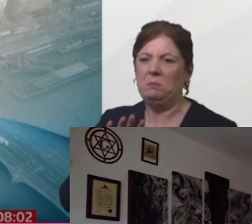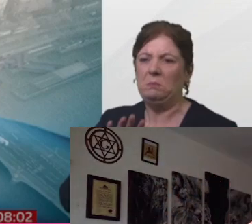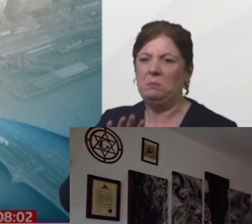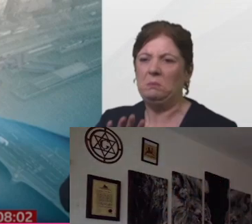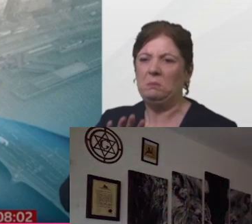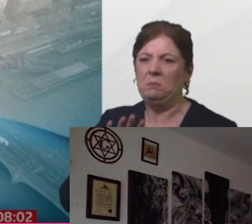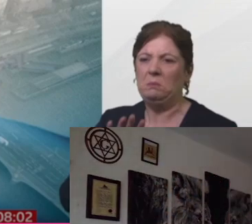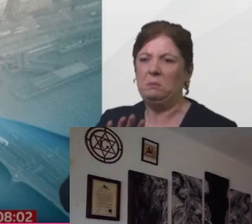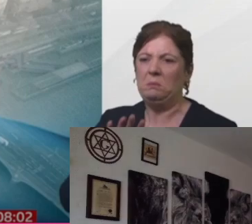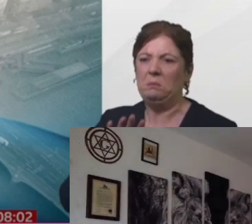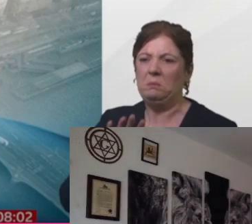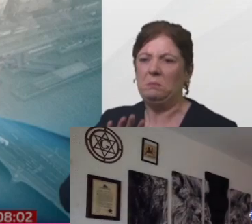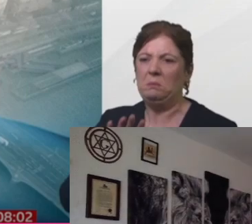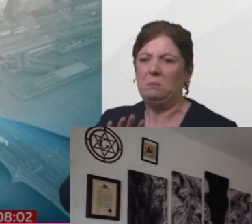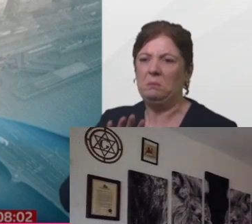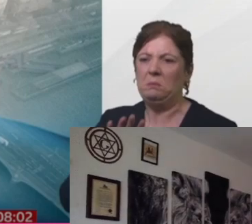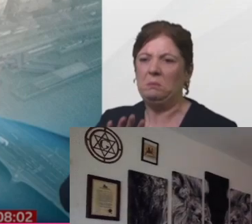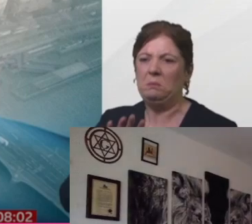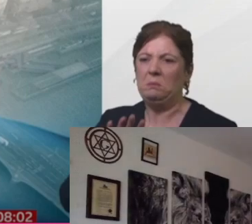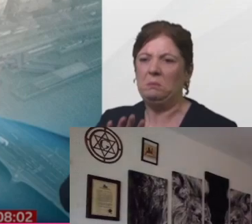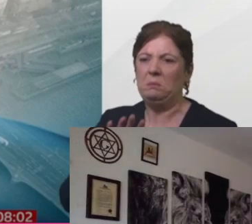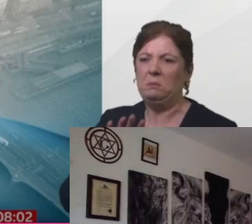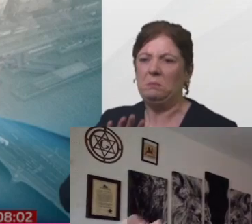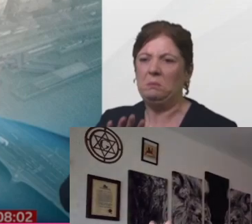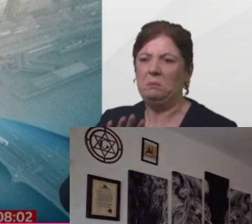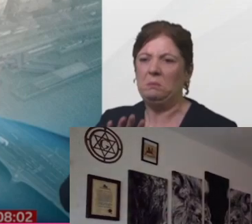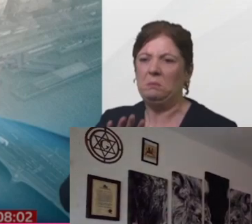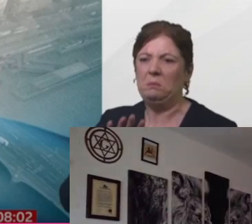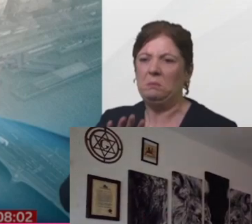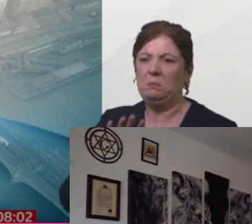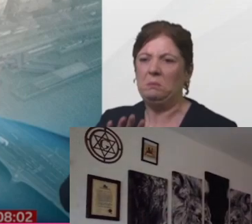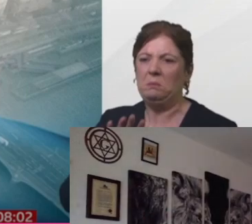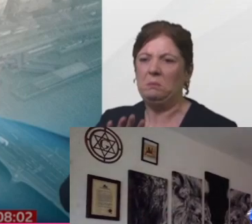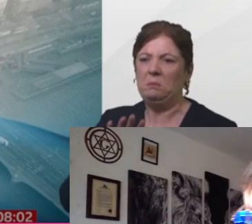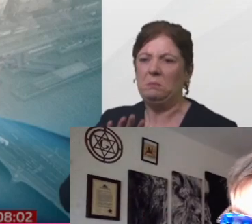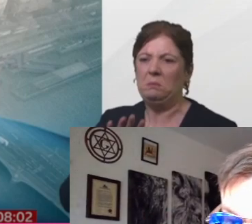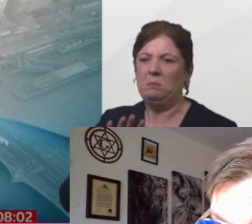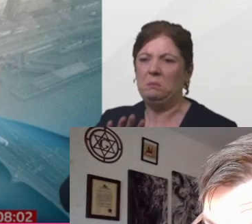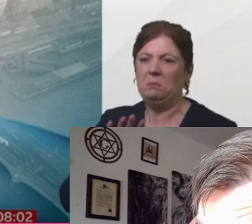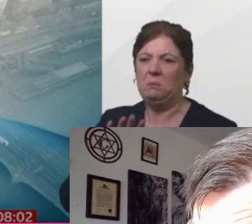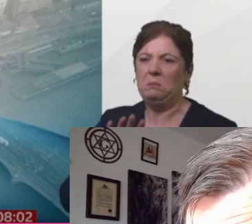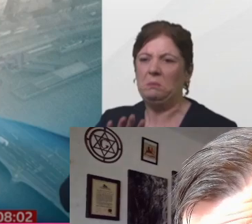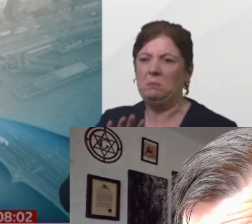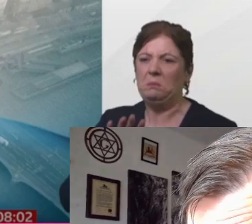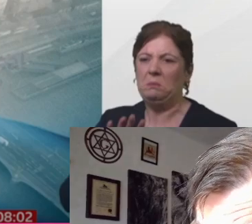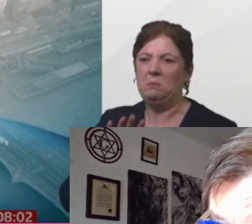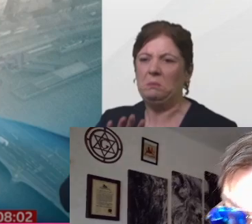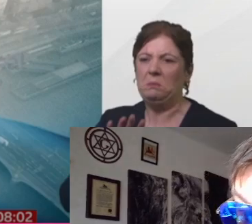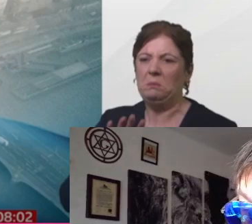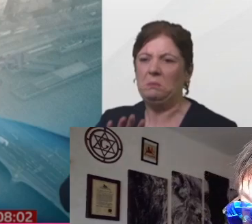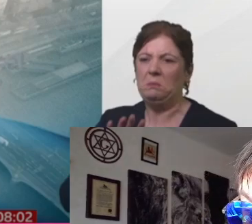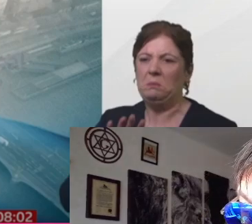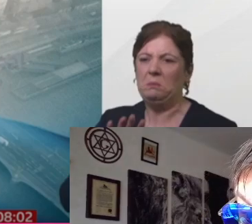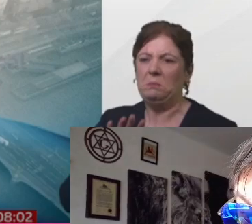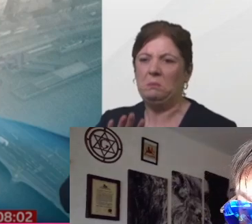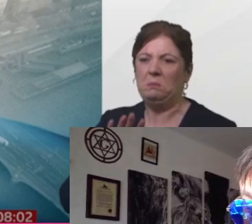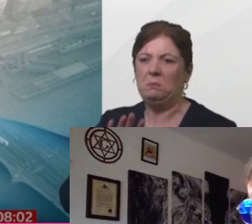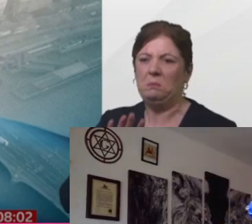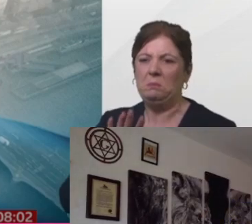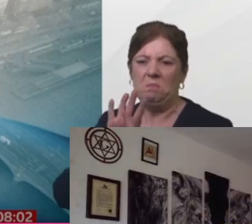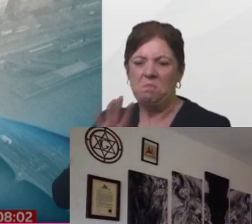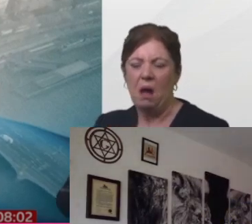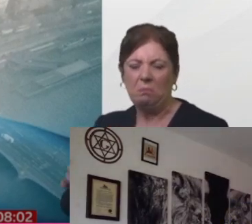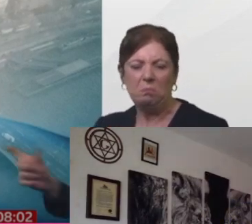the Pied Piper for all the idiots. Aye, God told me to tell you to go and kill them. They're fucking non-believers, they're the